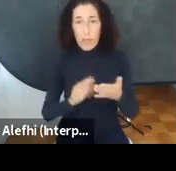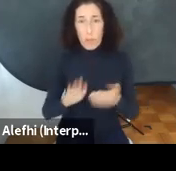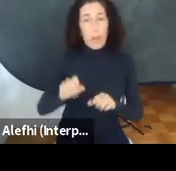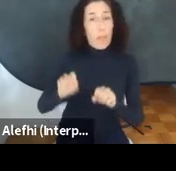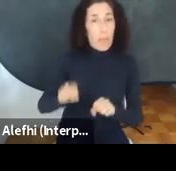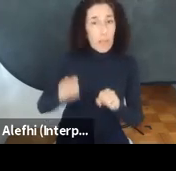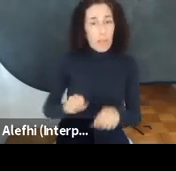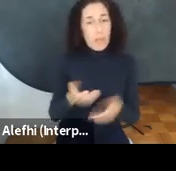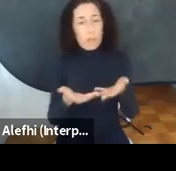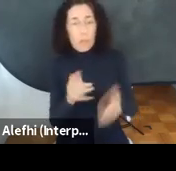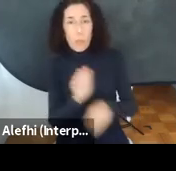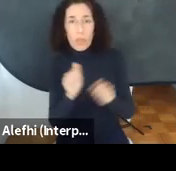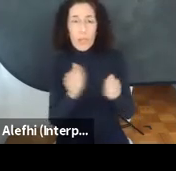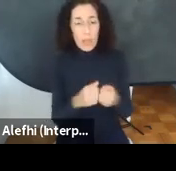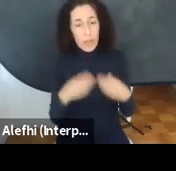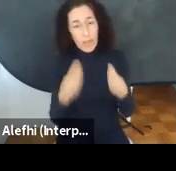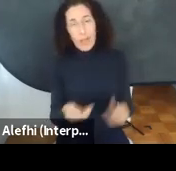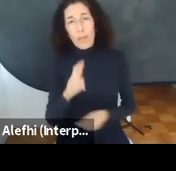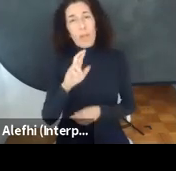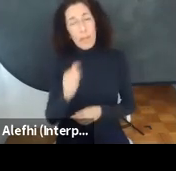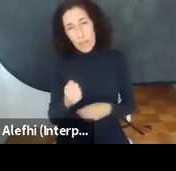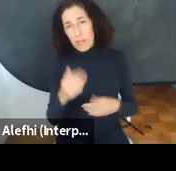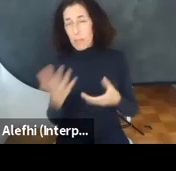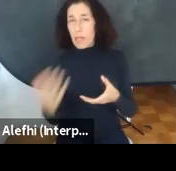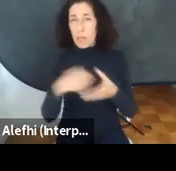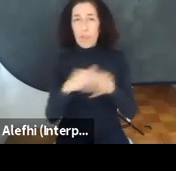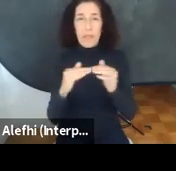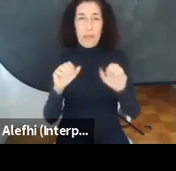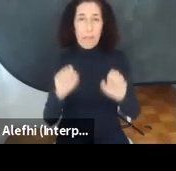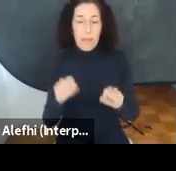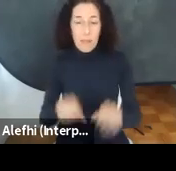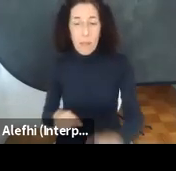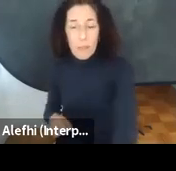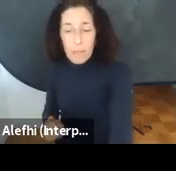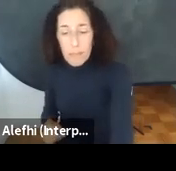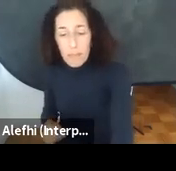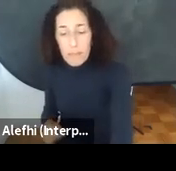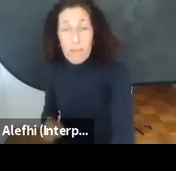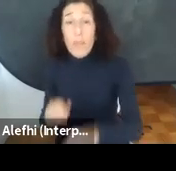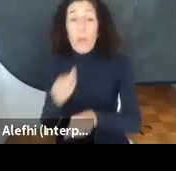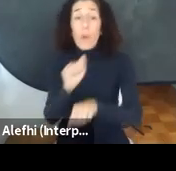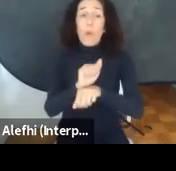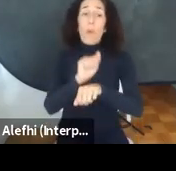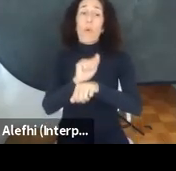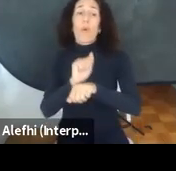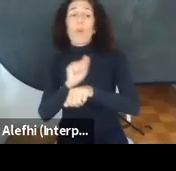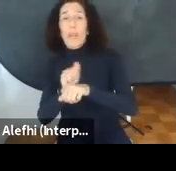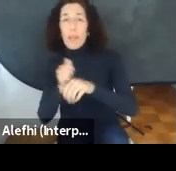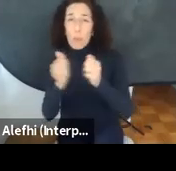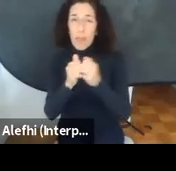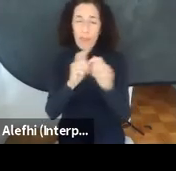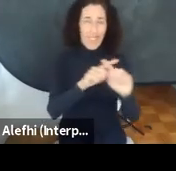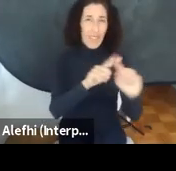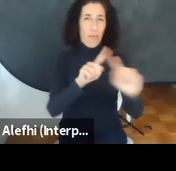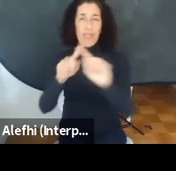them, accommodate them, and be as inclusive as possible. A lot of times, working across difference can feel uncomfortable.